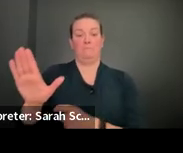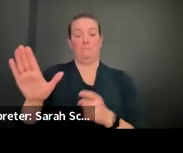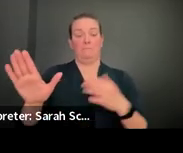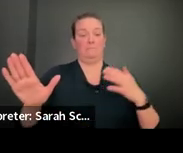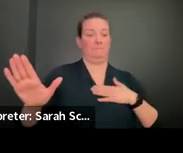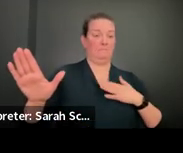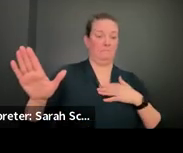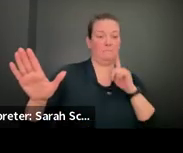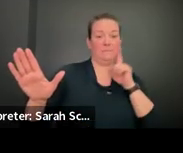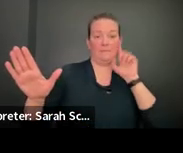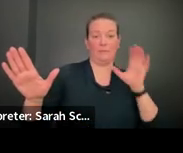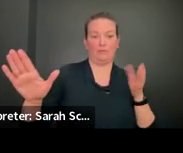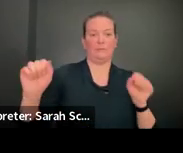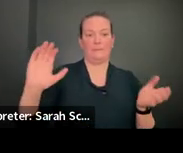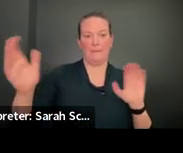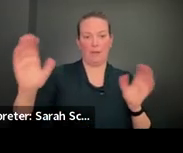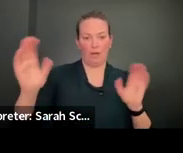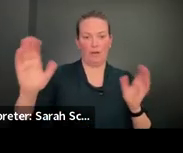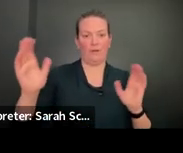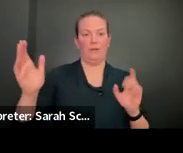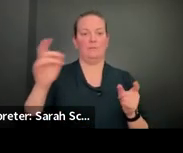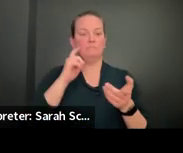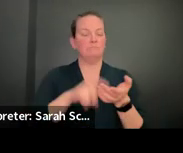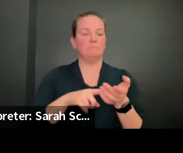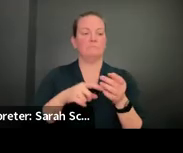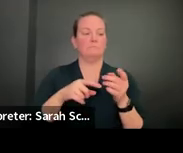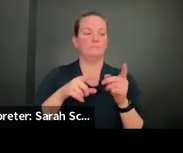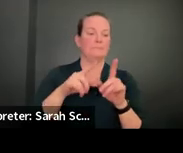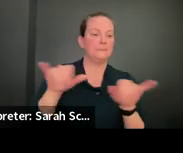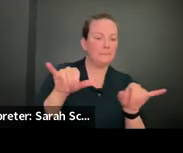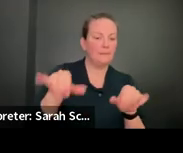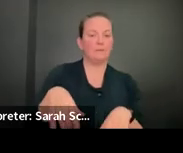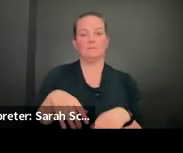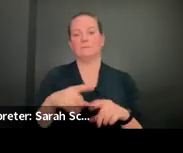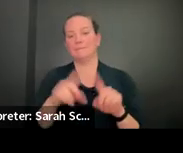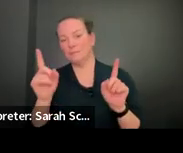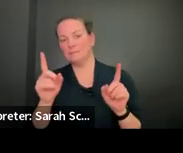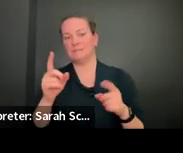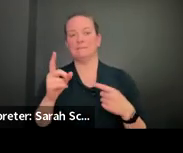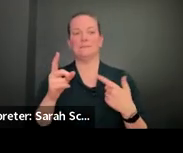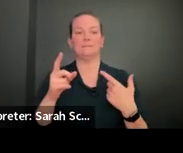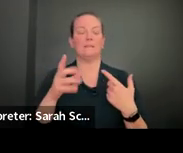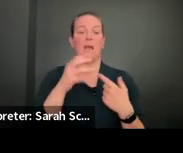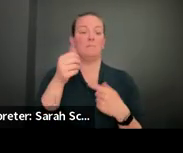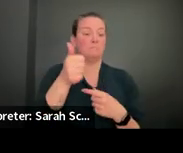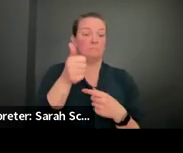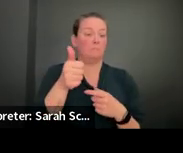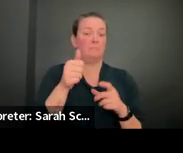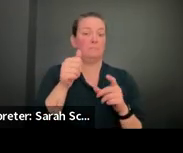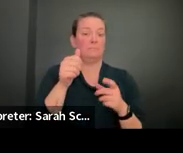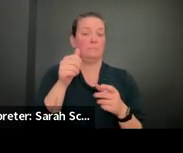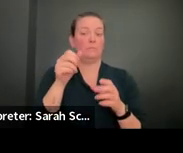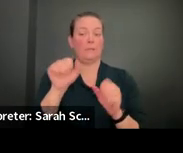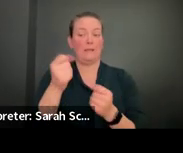deaf culture and notice similarities and differences and deepen also your understanding of the deaf